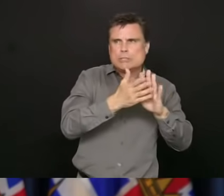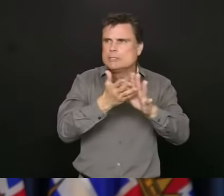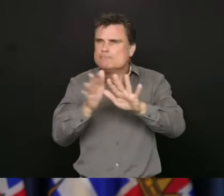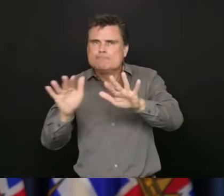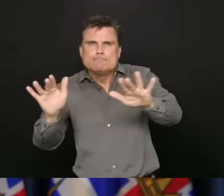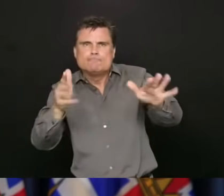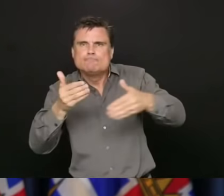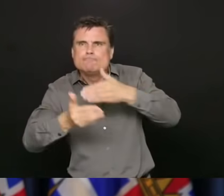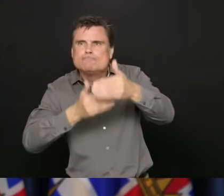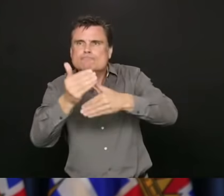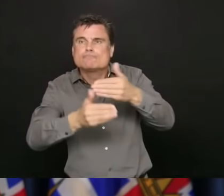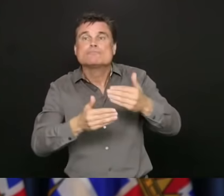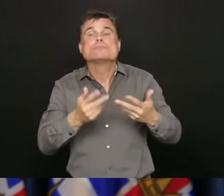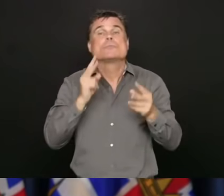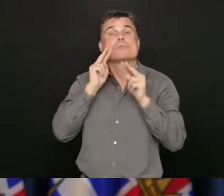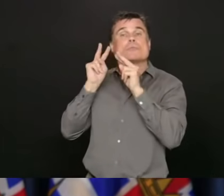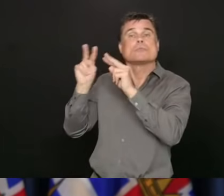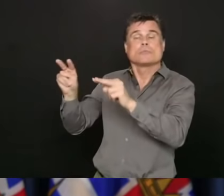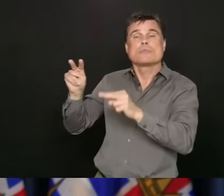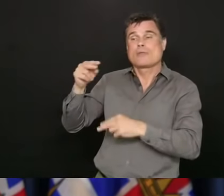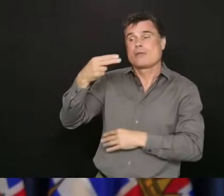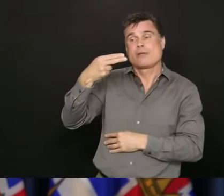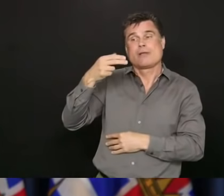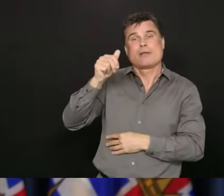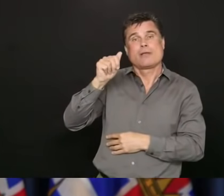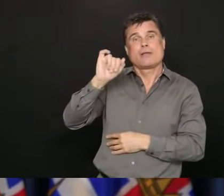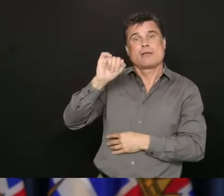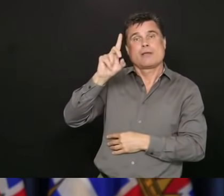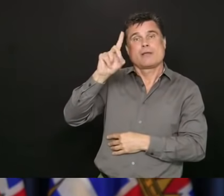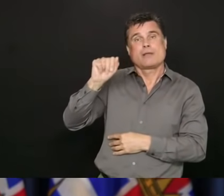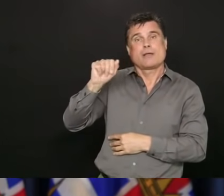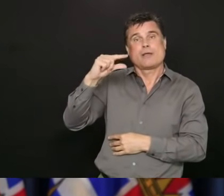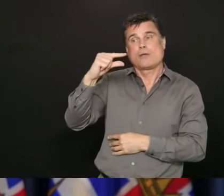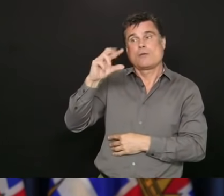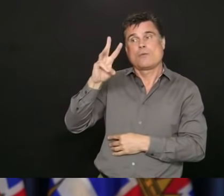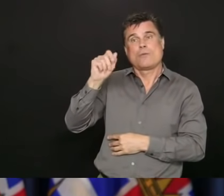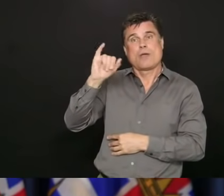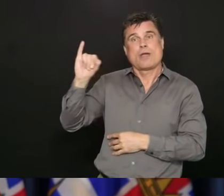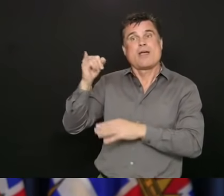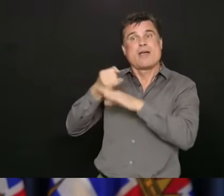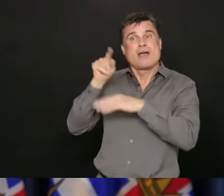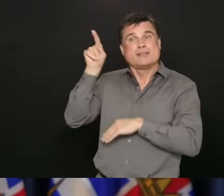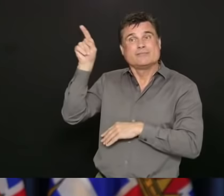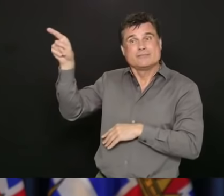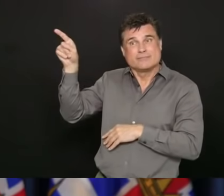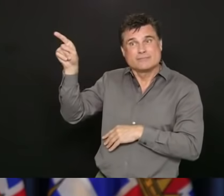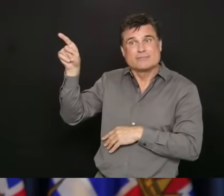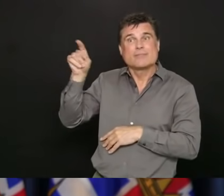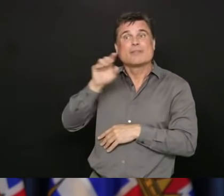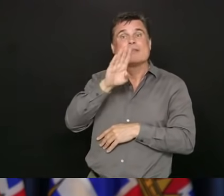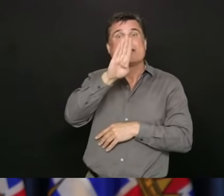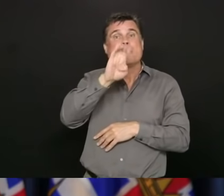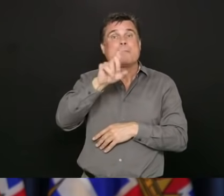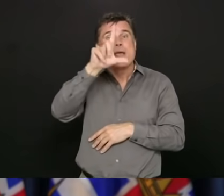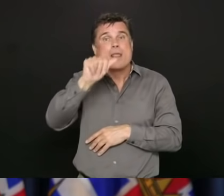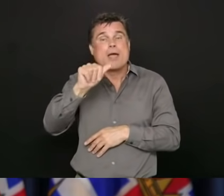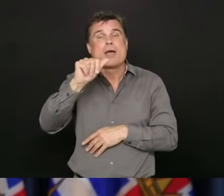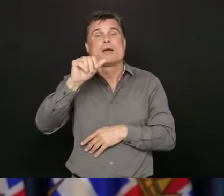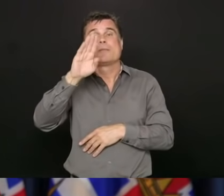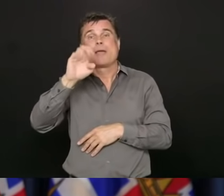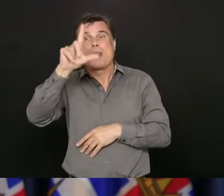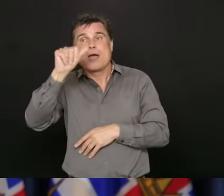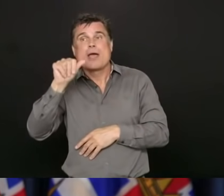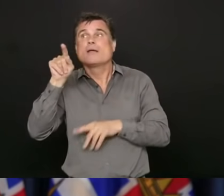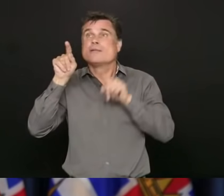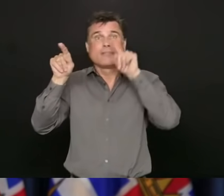and other places who have said, we'd like to see you, but we don't want to see you now. The example that just shines in my mind is Tofino,